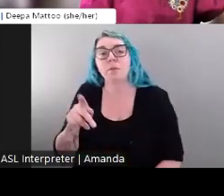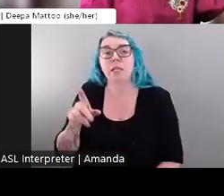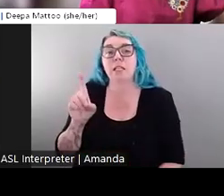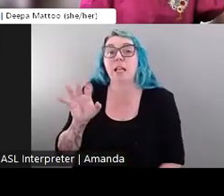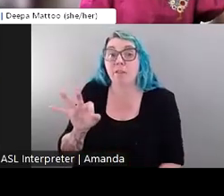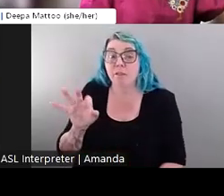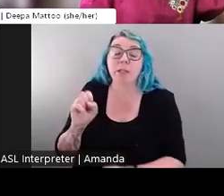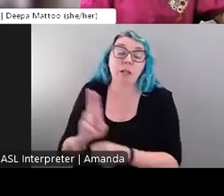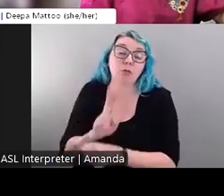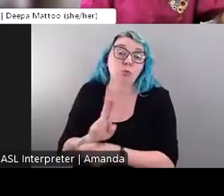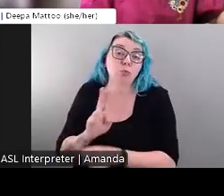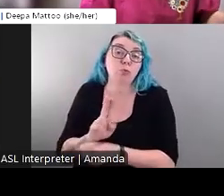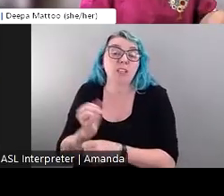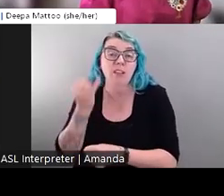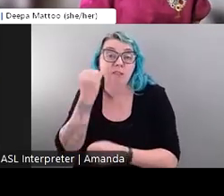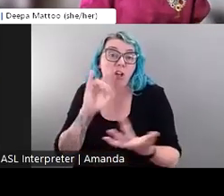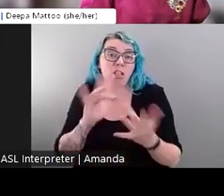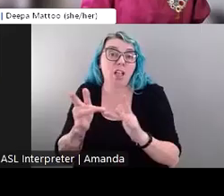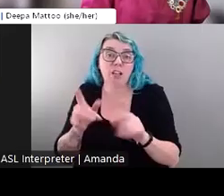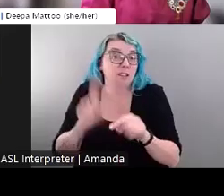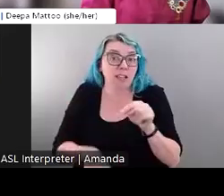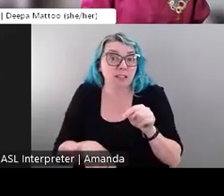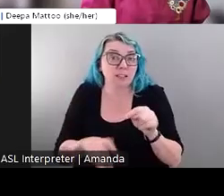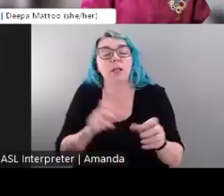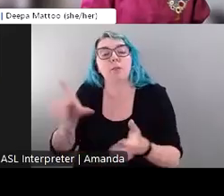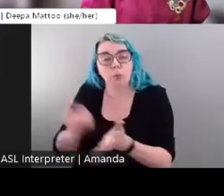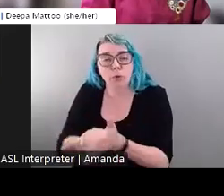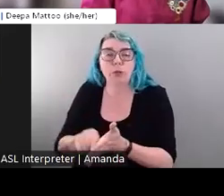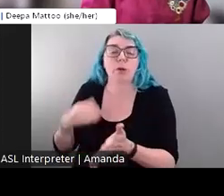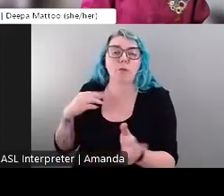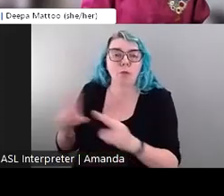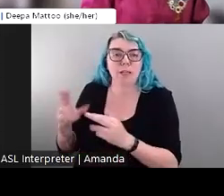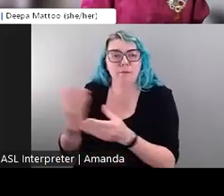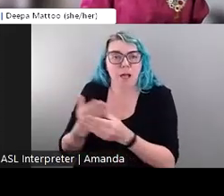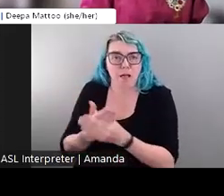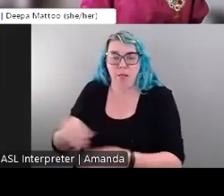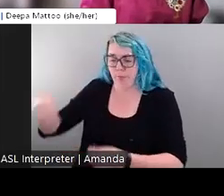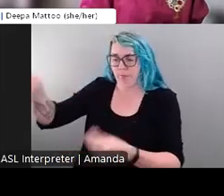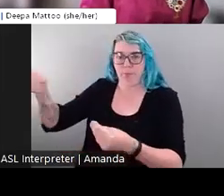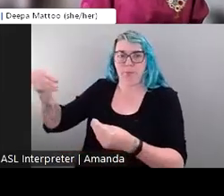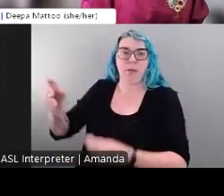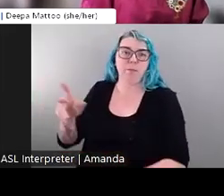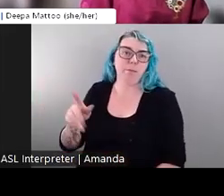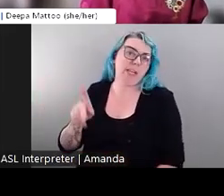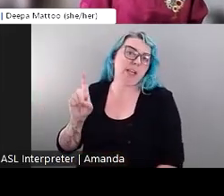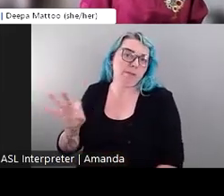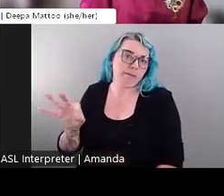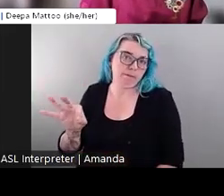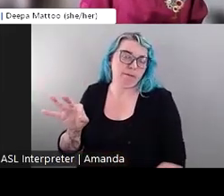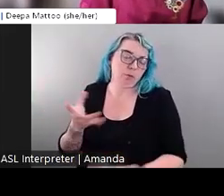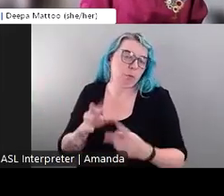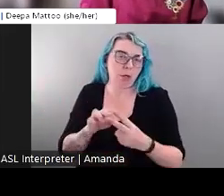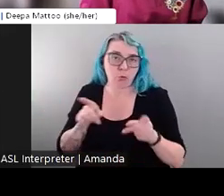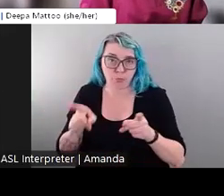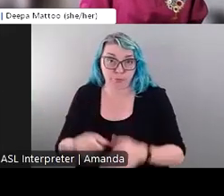if you aren't able to access the online tool. So I'm going to hit the Launch Tool button, and you'll see you get taken to